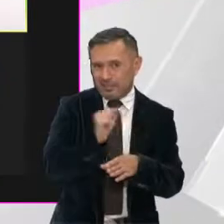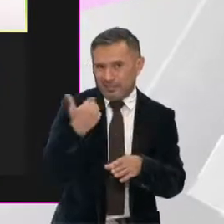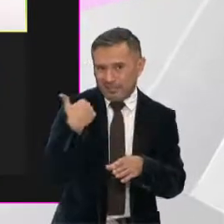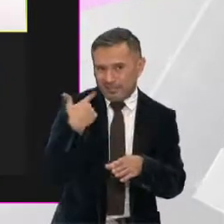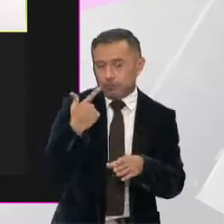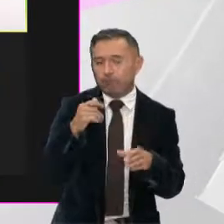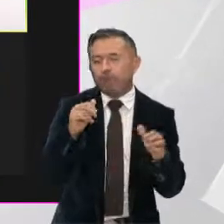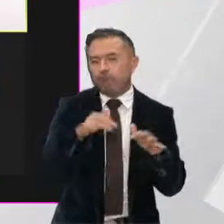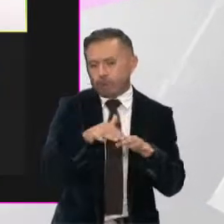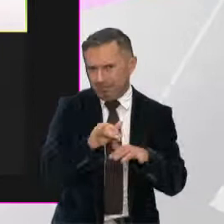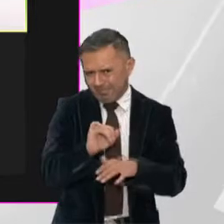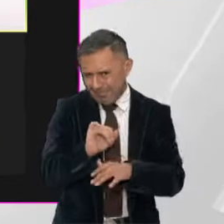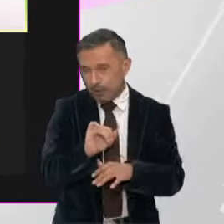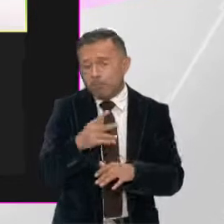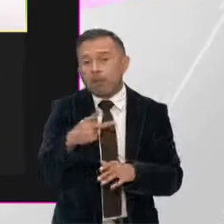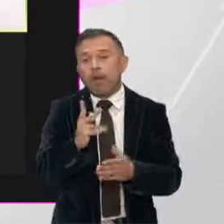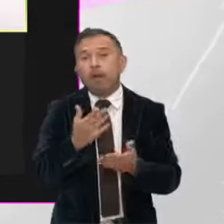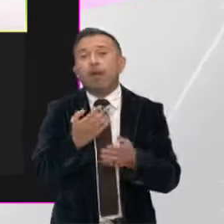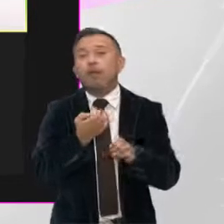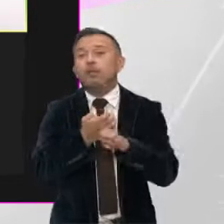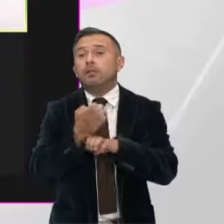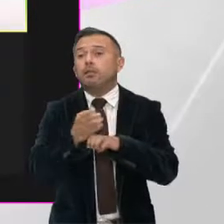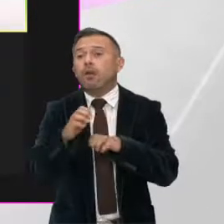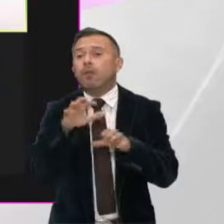national votes.